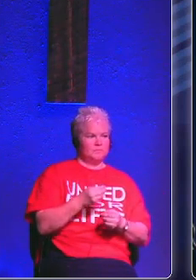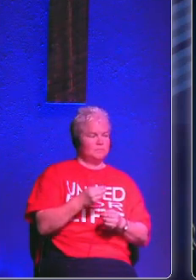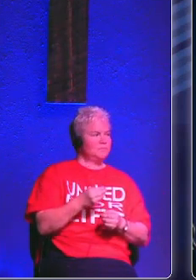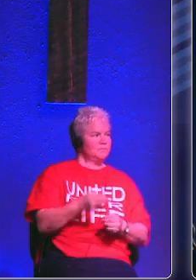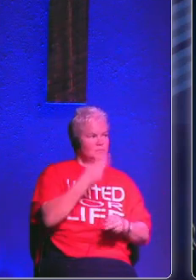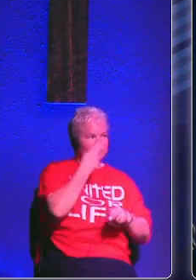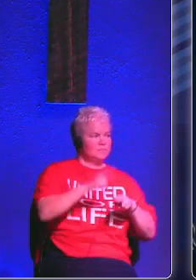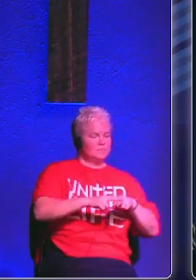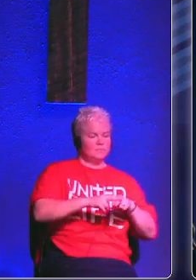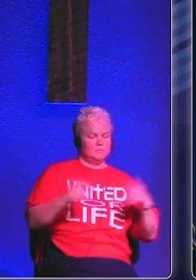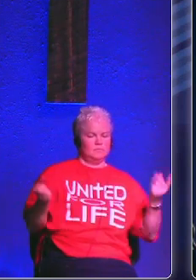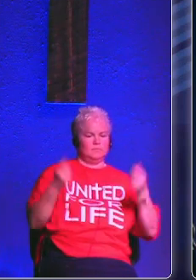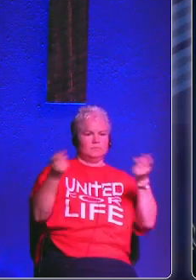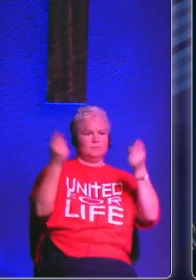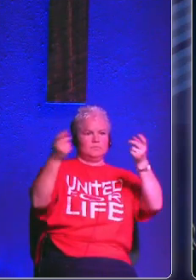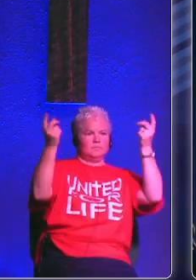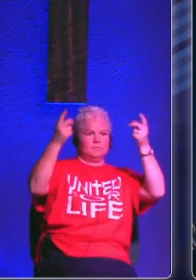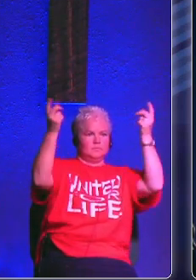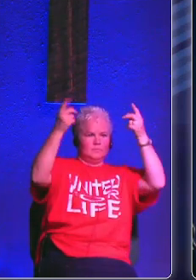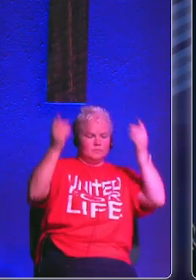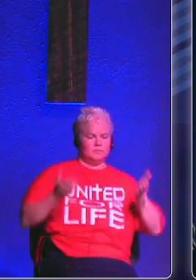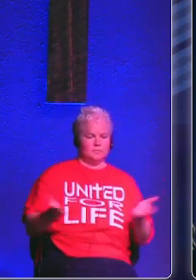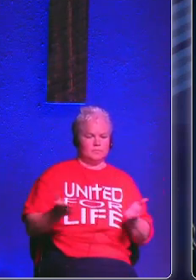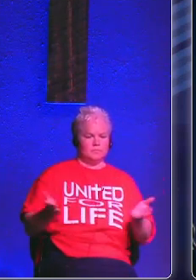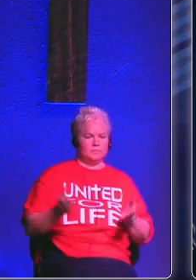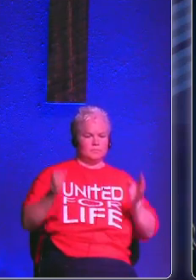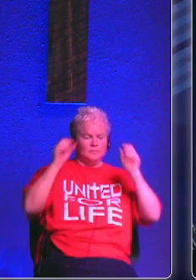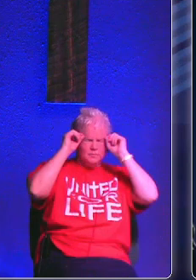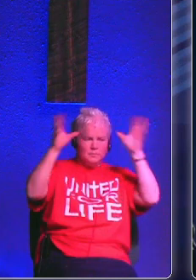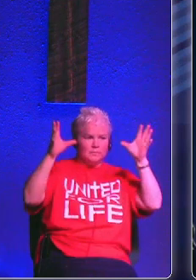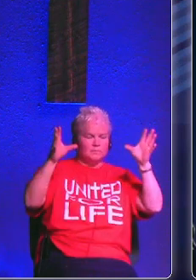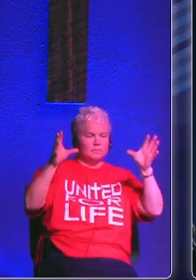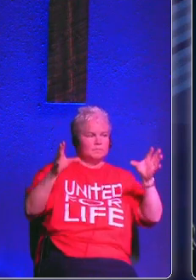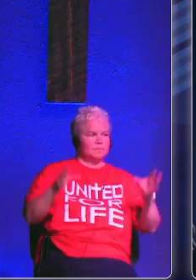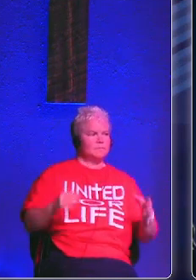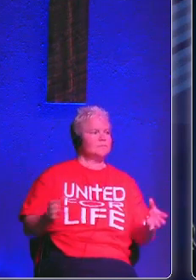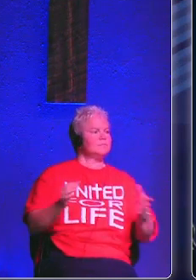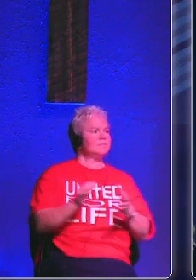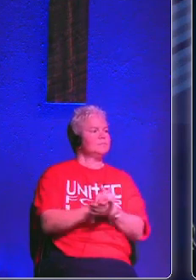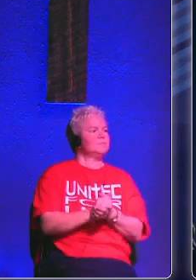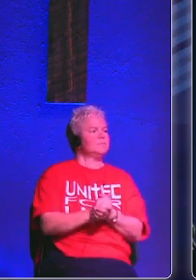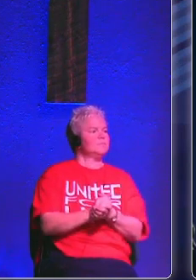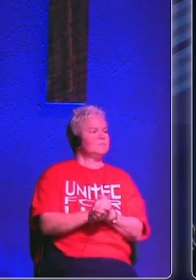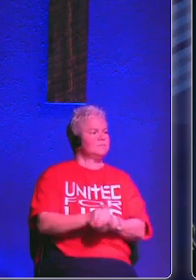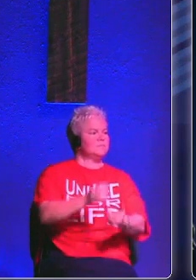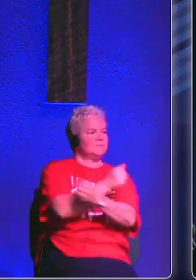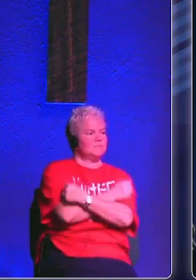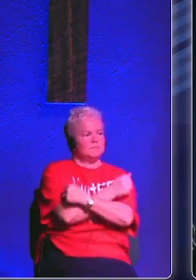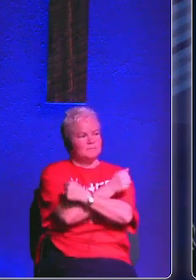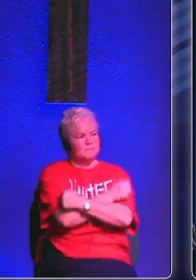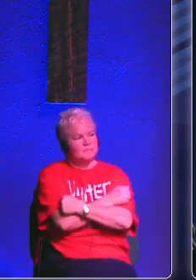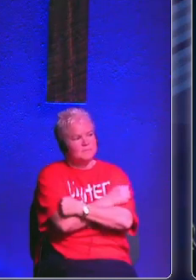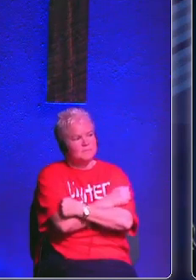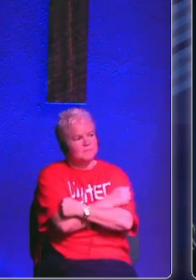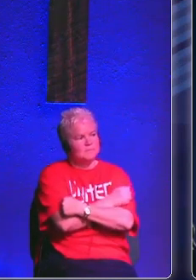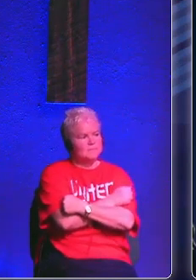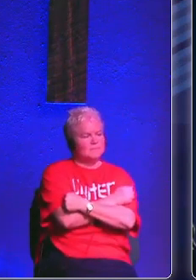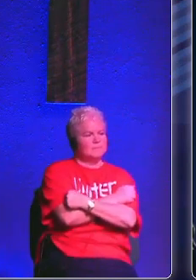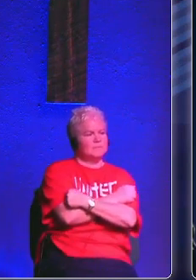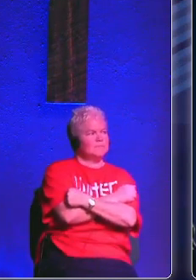we're going to have fun. We're going to celebrate. What an awesome couple this is. Love both of those people right